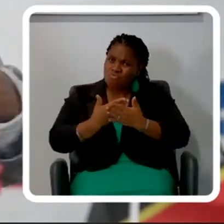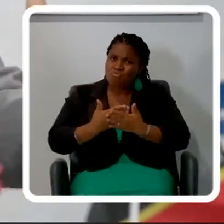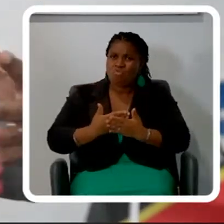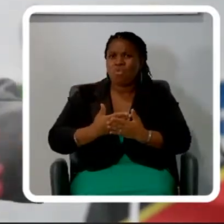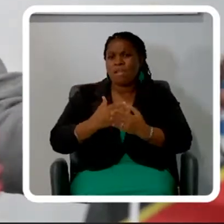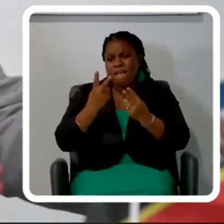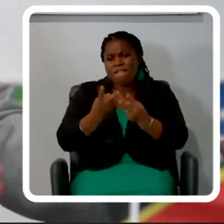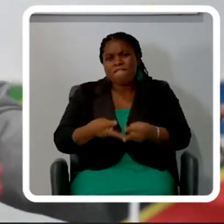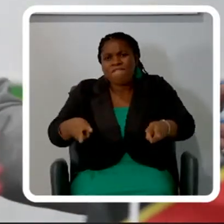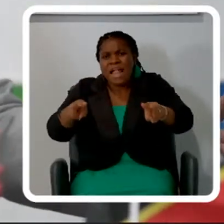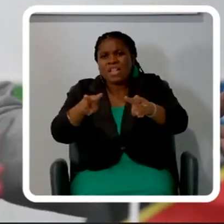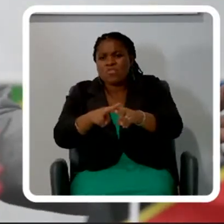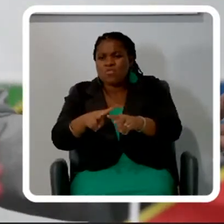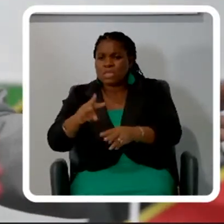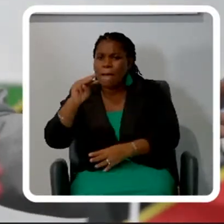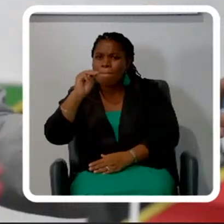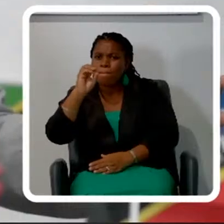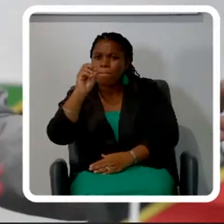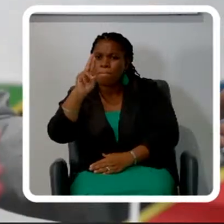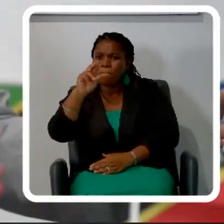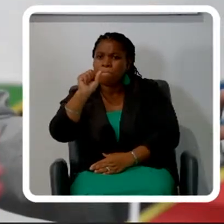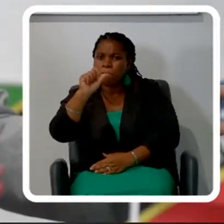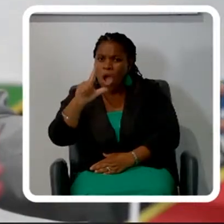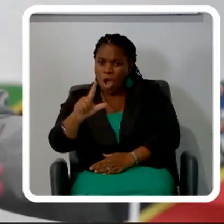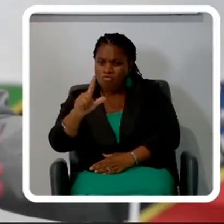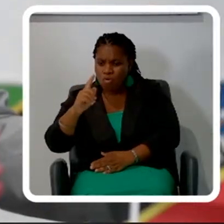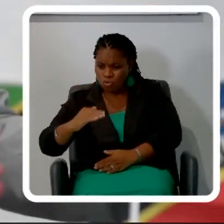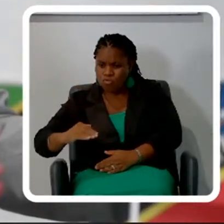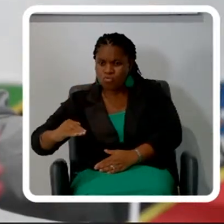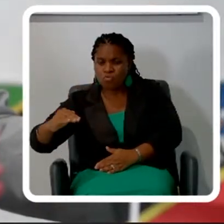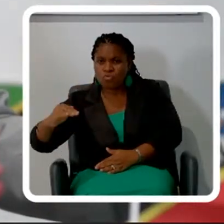Because education without that, that's a dangerous person.